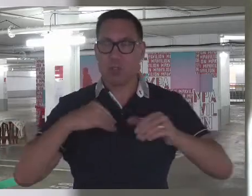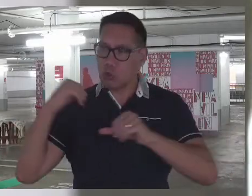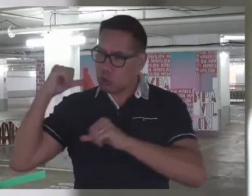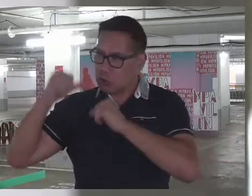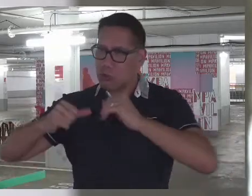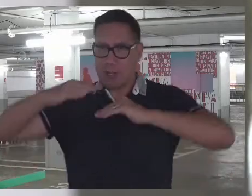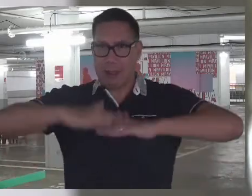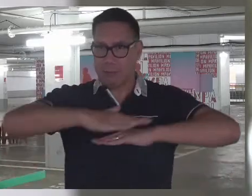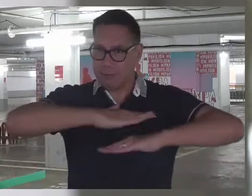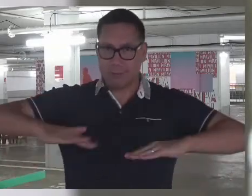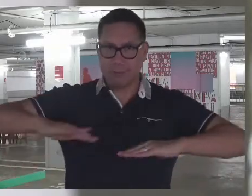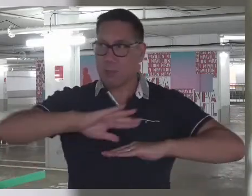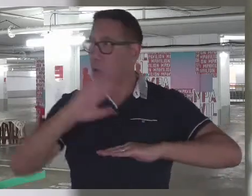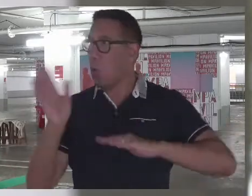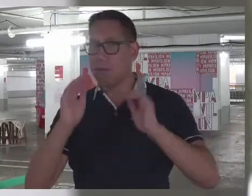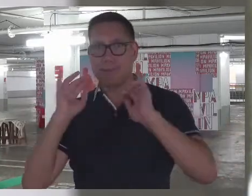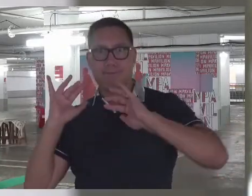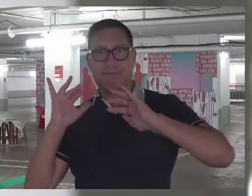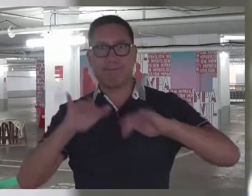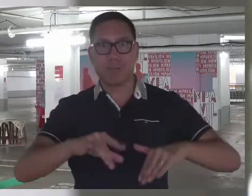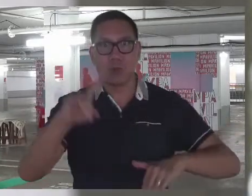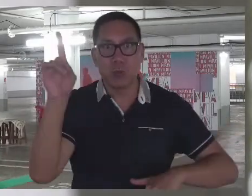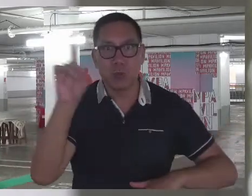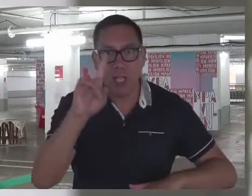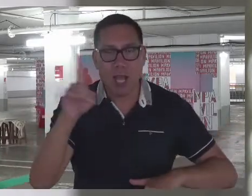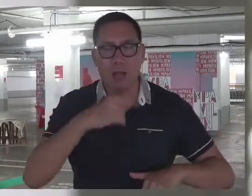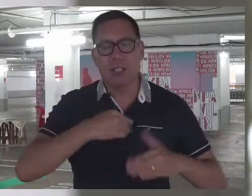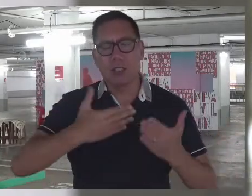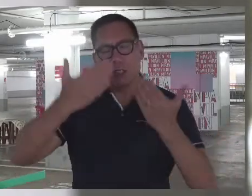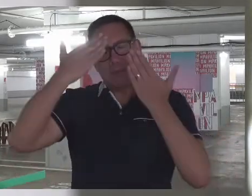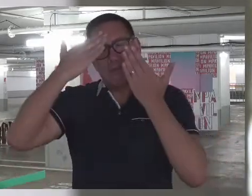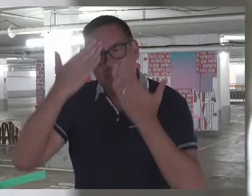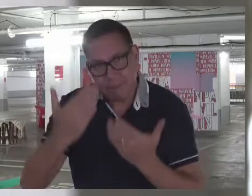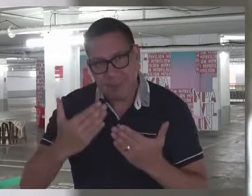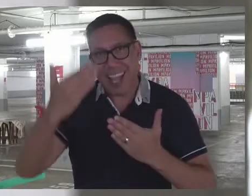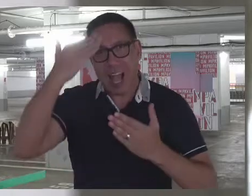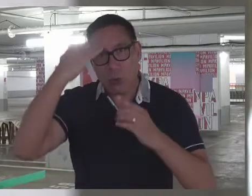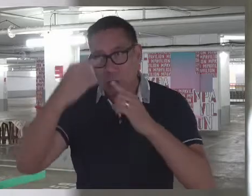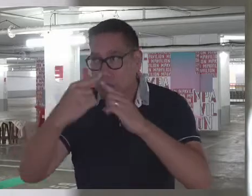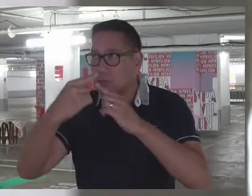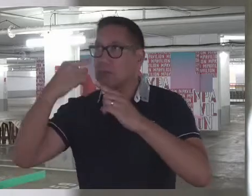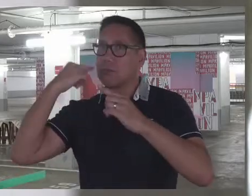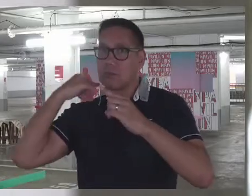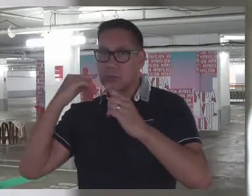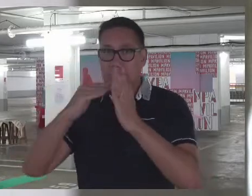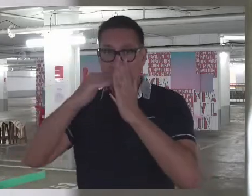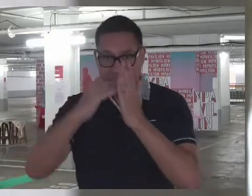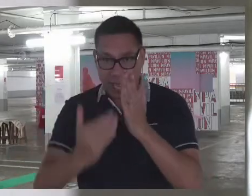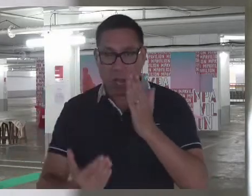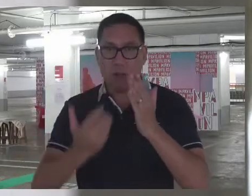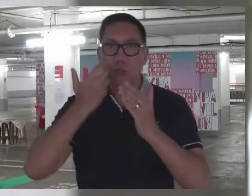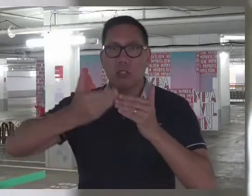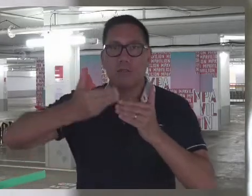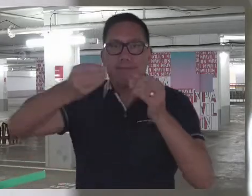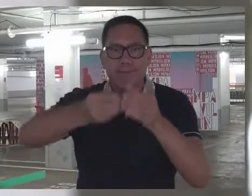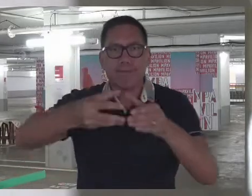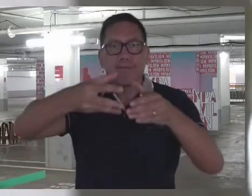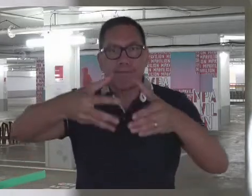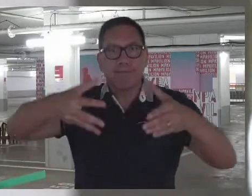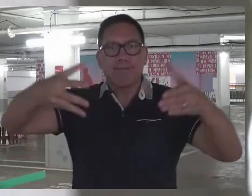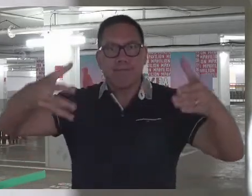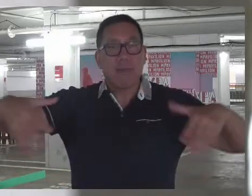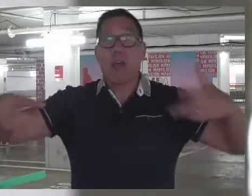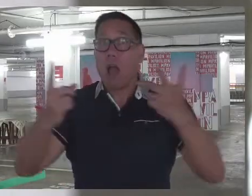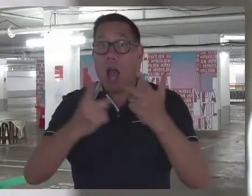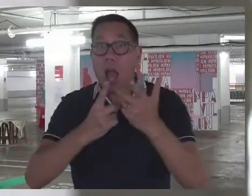today. I pay my deep respects to elders, past, present, and emerging, and any Indigenous peoples that may be joining